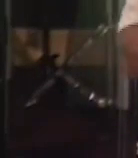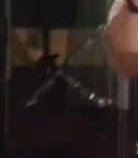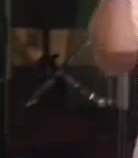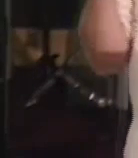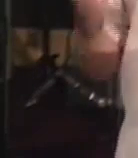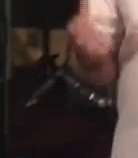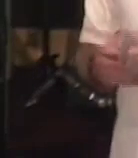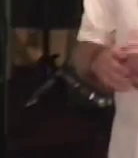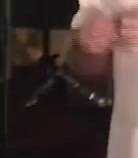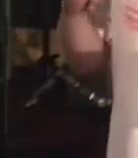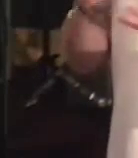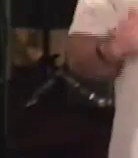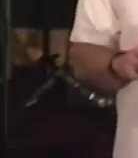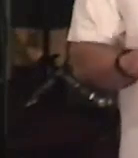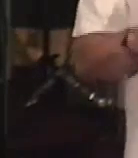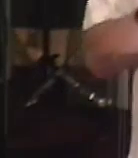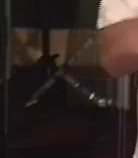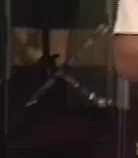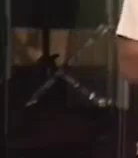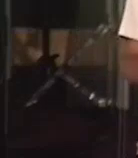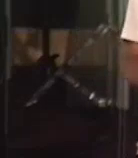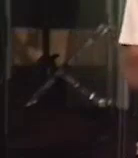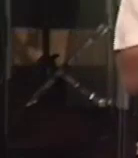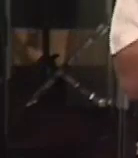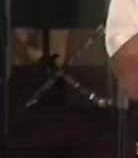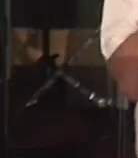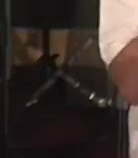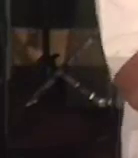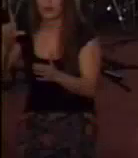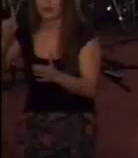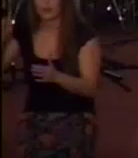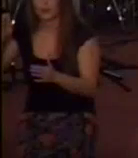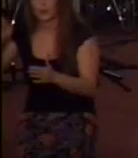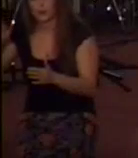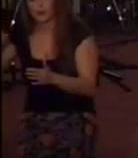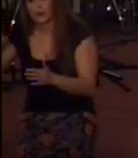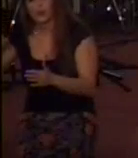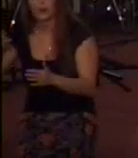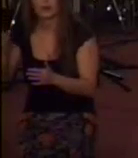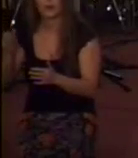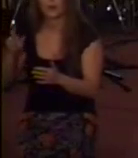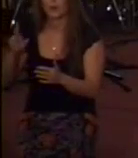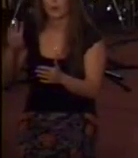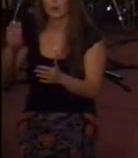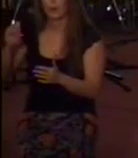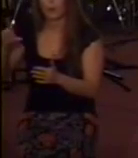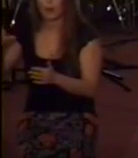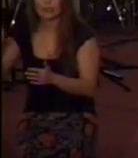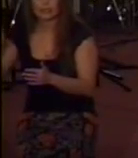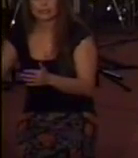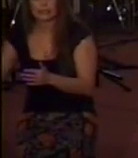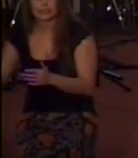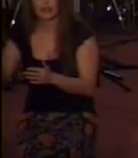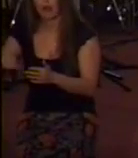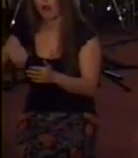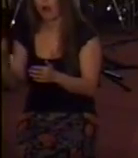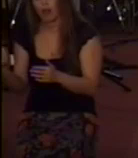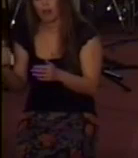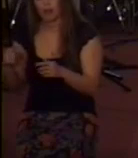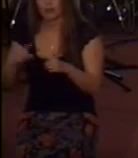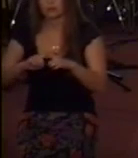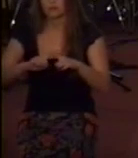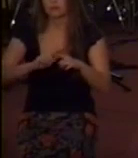so unlike Luther and Calvin and Wesley, whose works resulted in new denominations, these